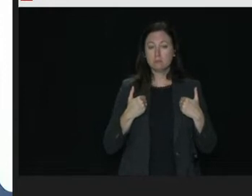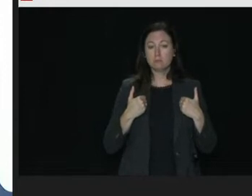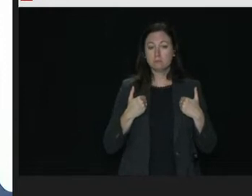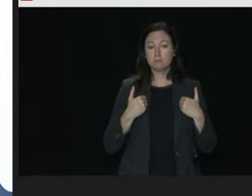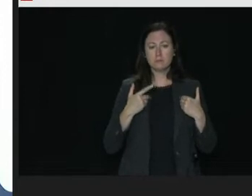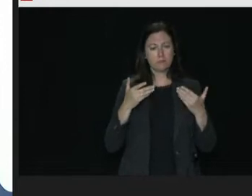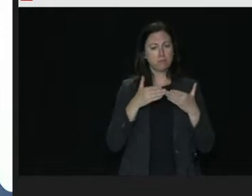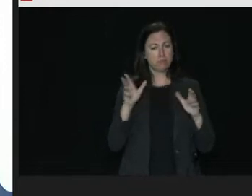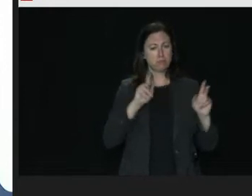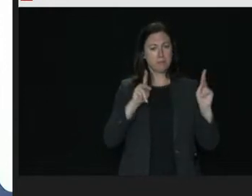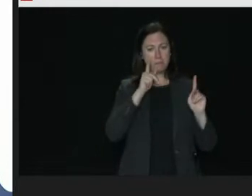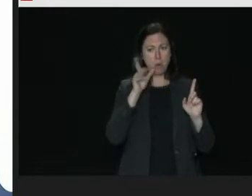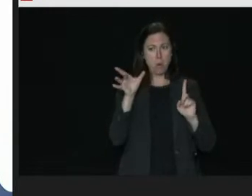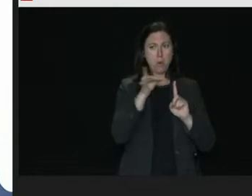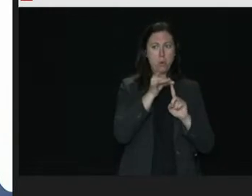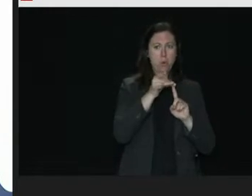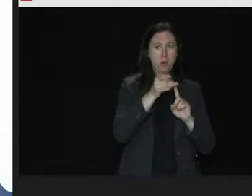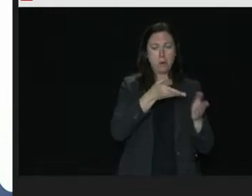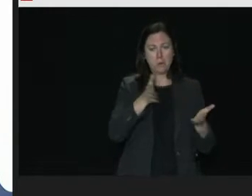general population.